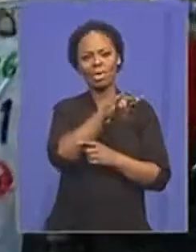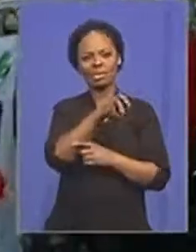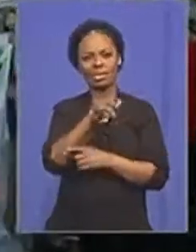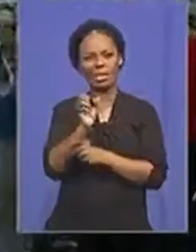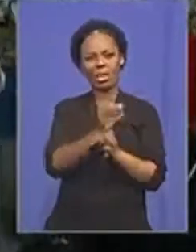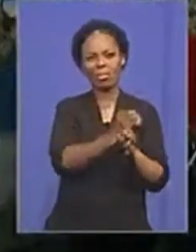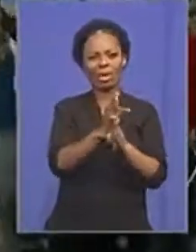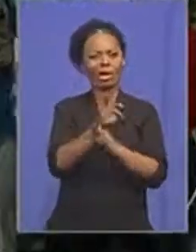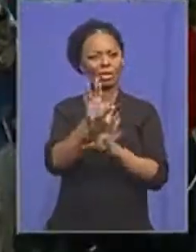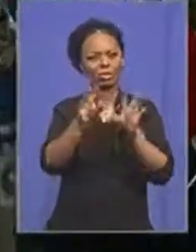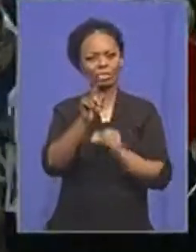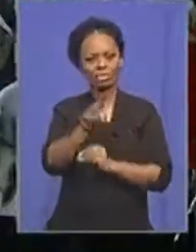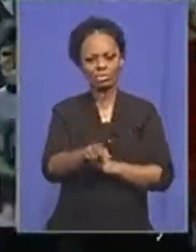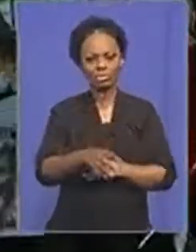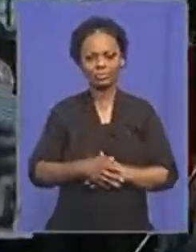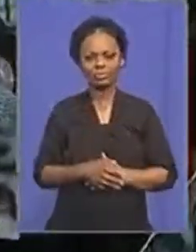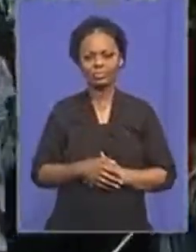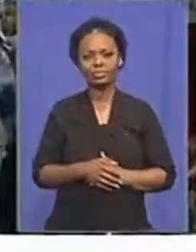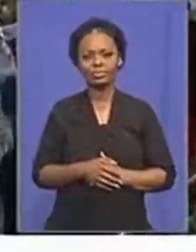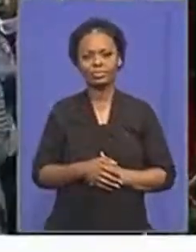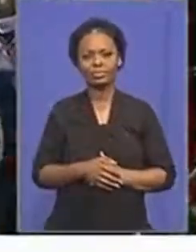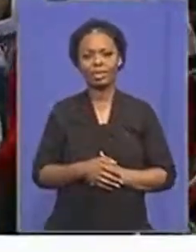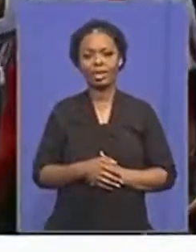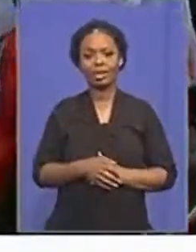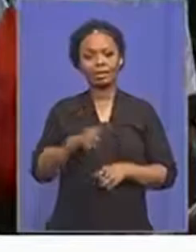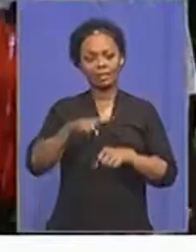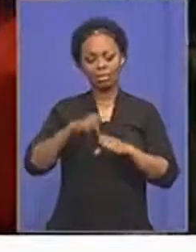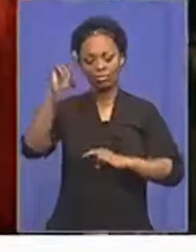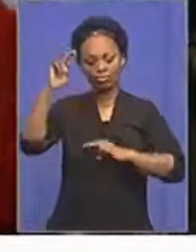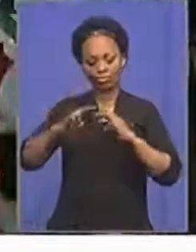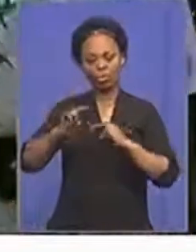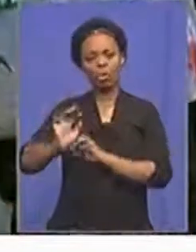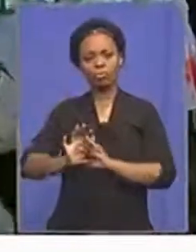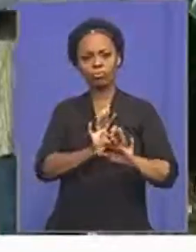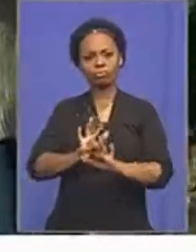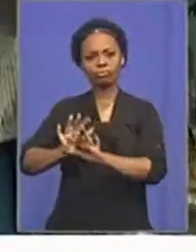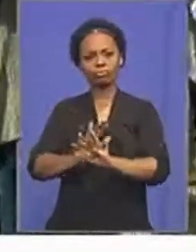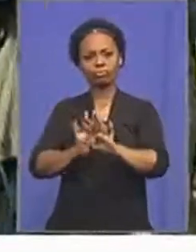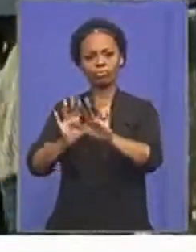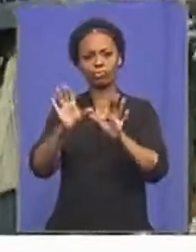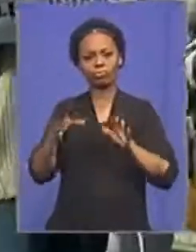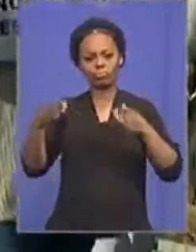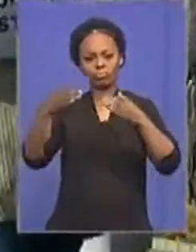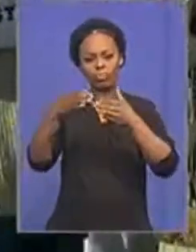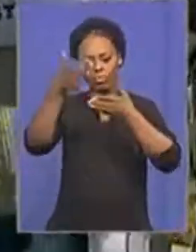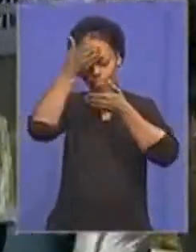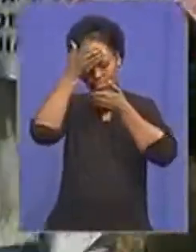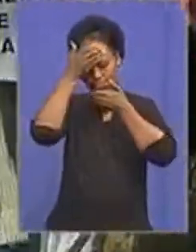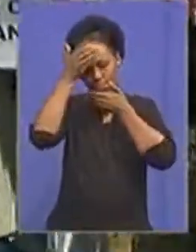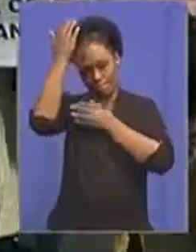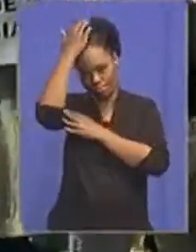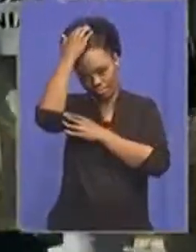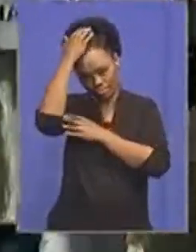Ona ke mohwanto bobedi nakwaneng e kgutshwane ka mora mohwanto o bileng pele moo baemedi ba lekgotla la Muslim Judiciary le Al-Quds